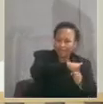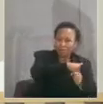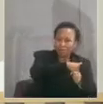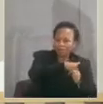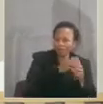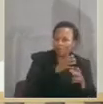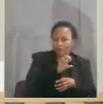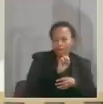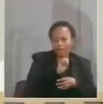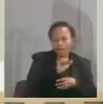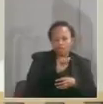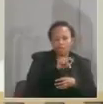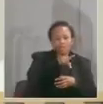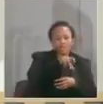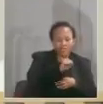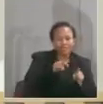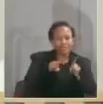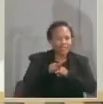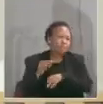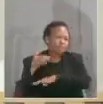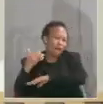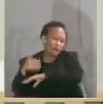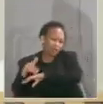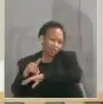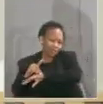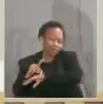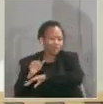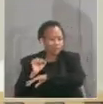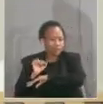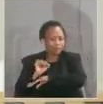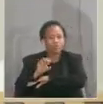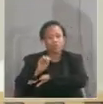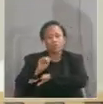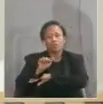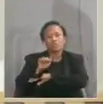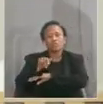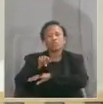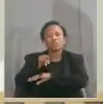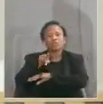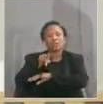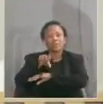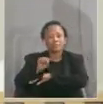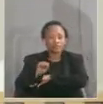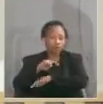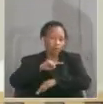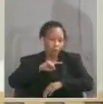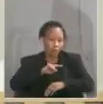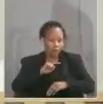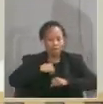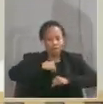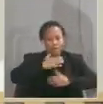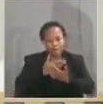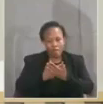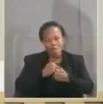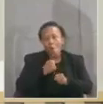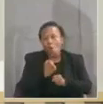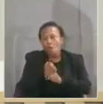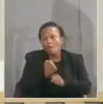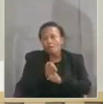within SAPS and outside of SAPS, from making our operations